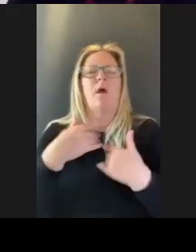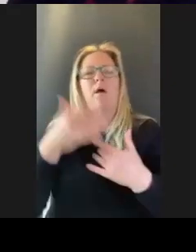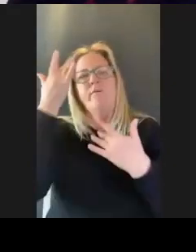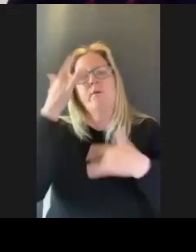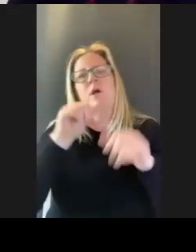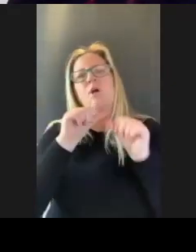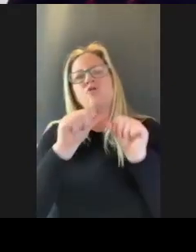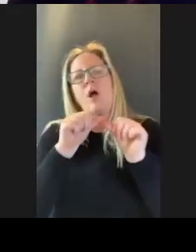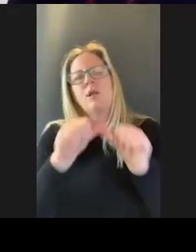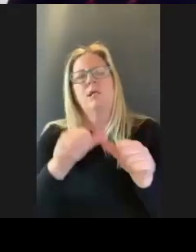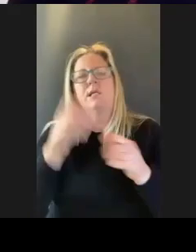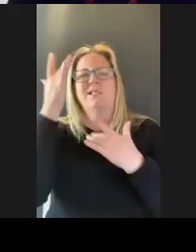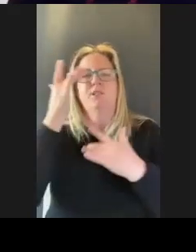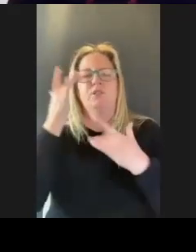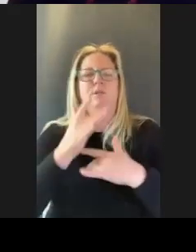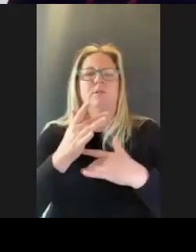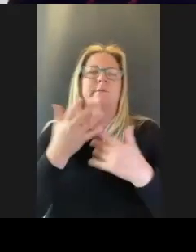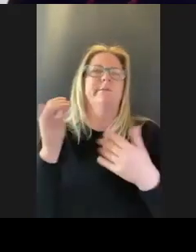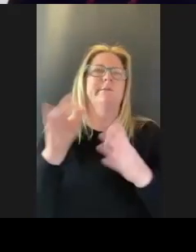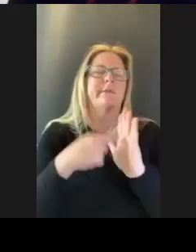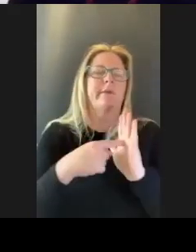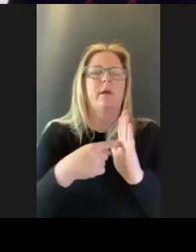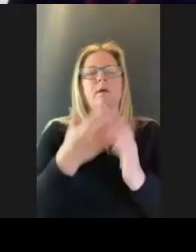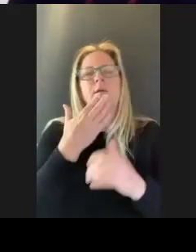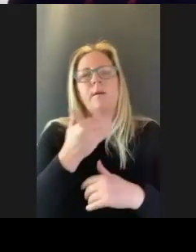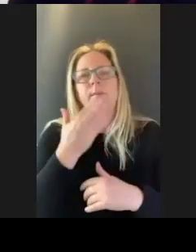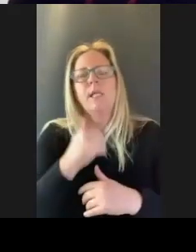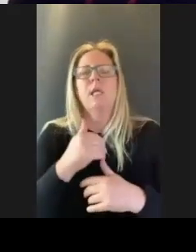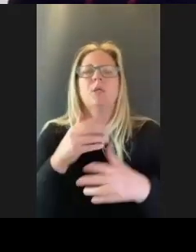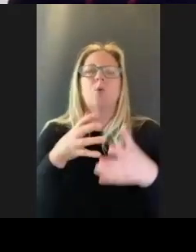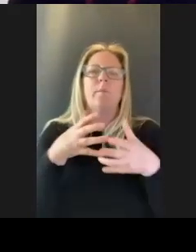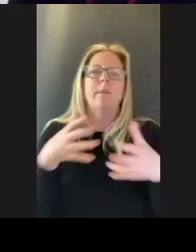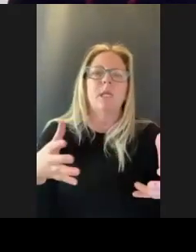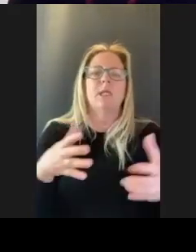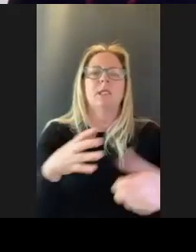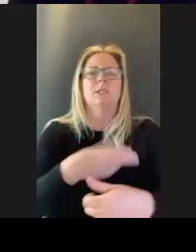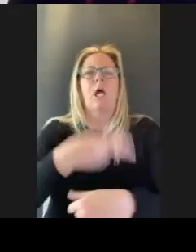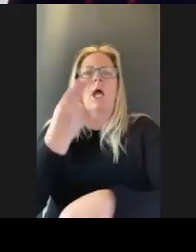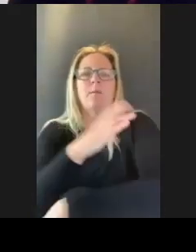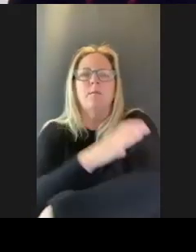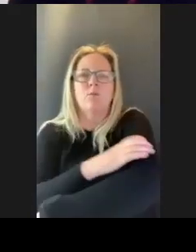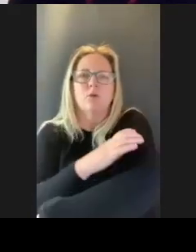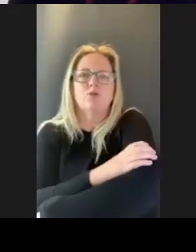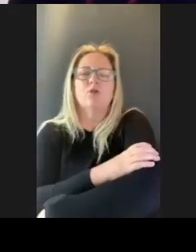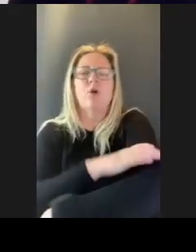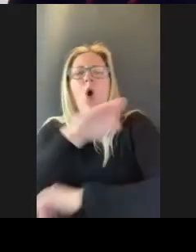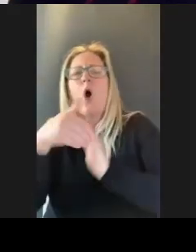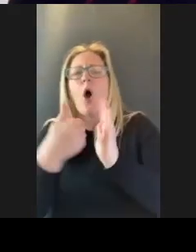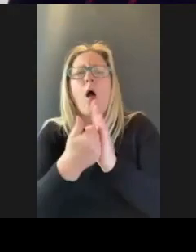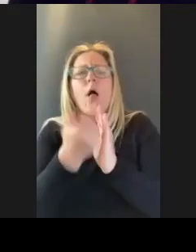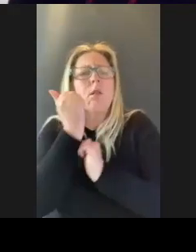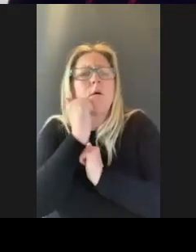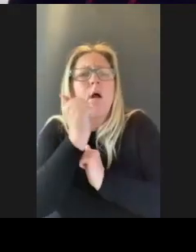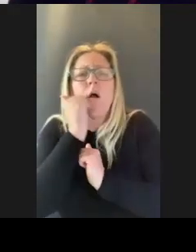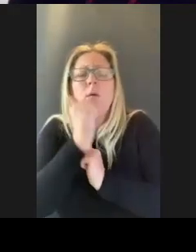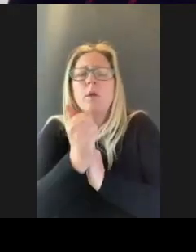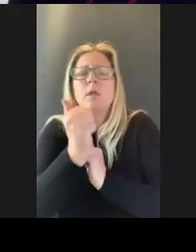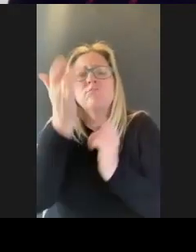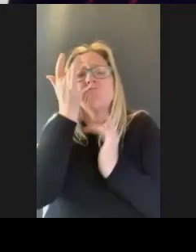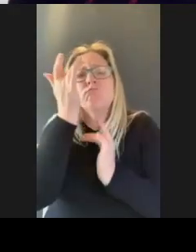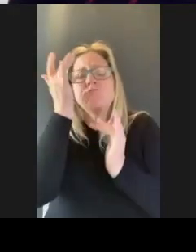medical conditions like diabetes, obesity, and hypertension, all of which are common conditions that we're seeing